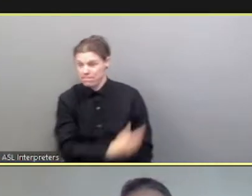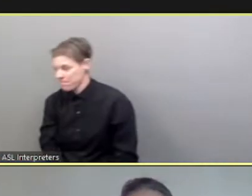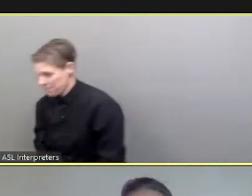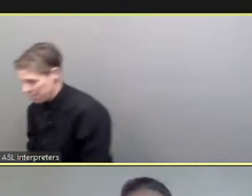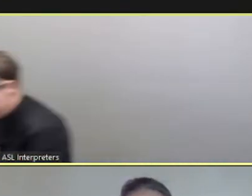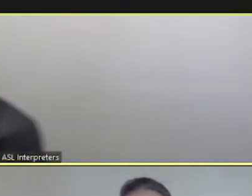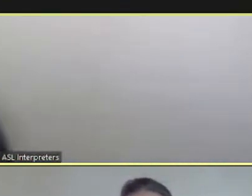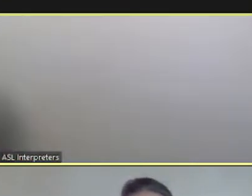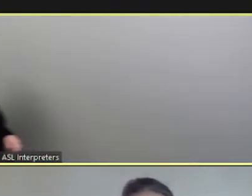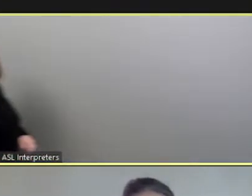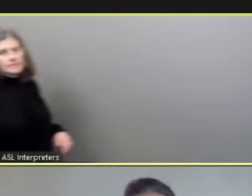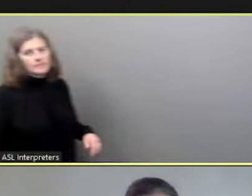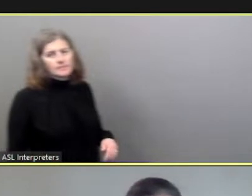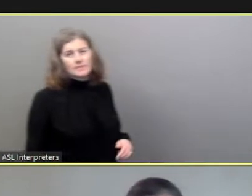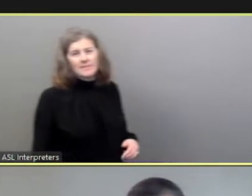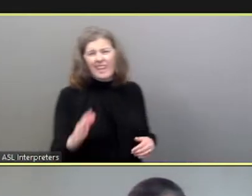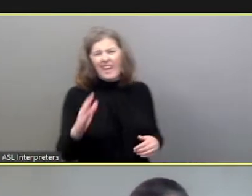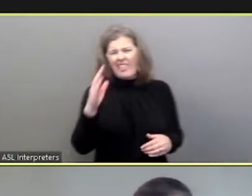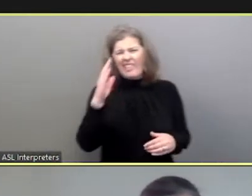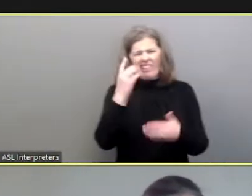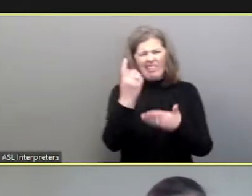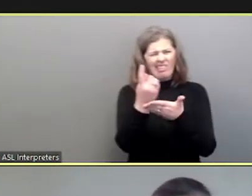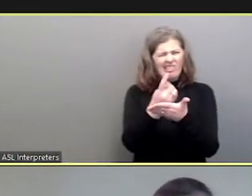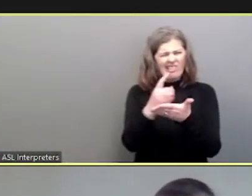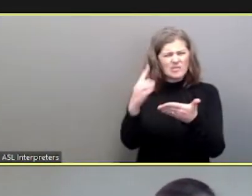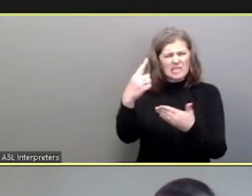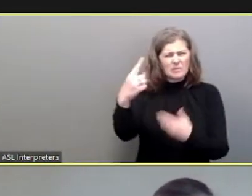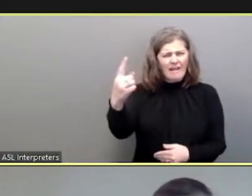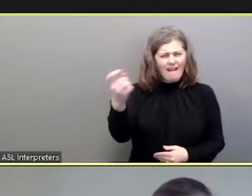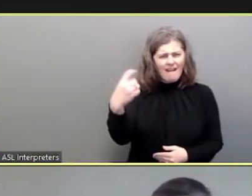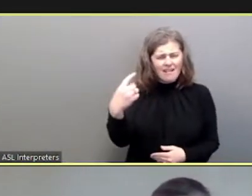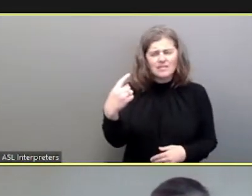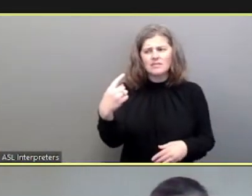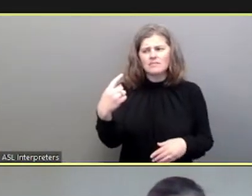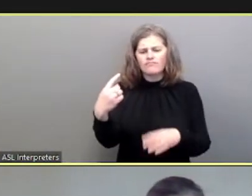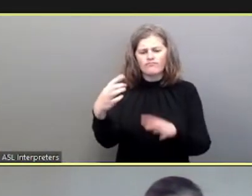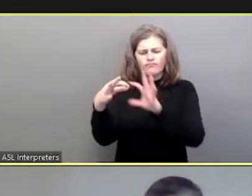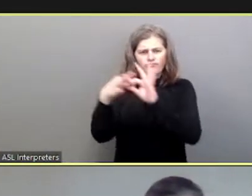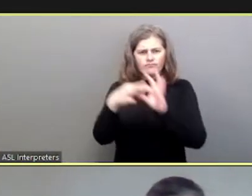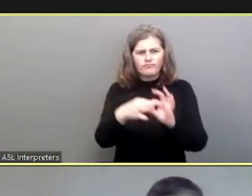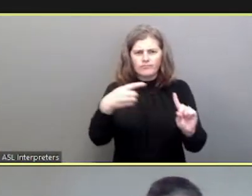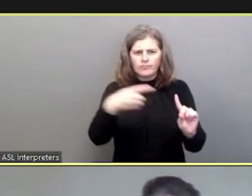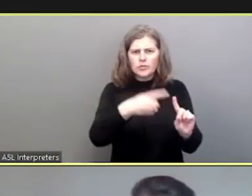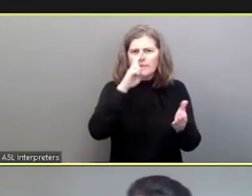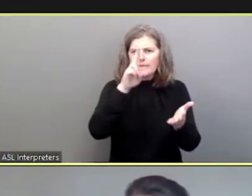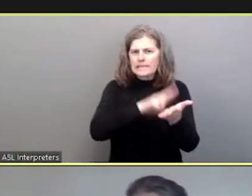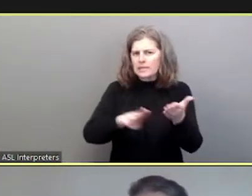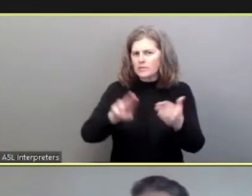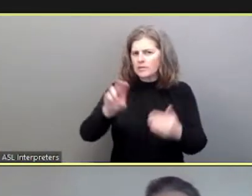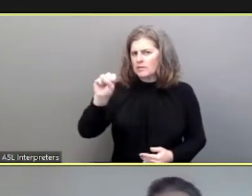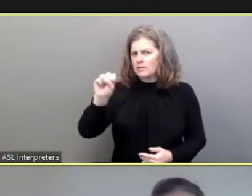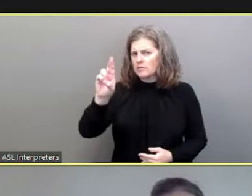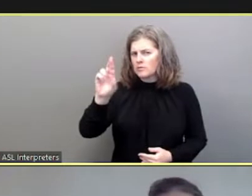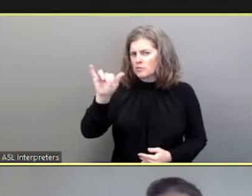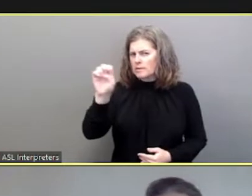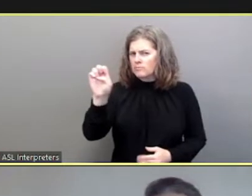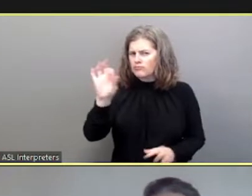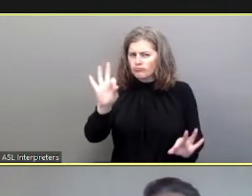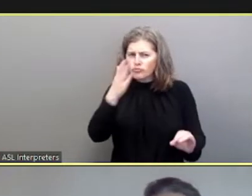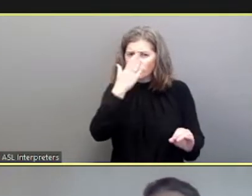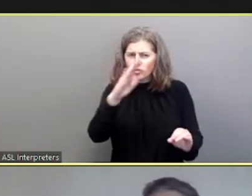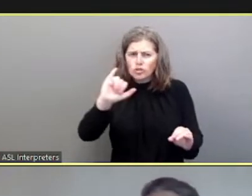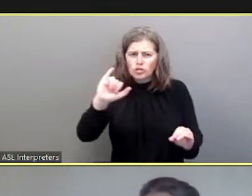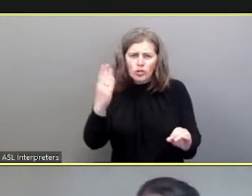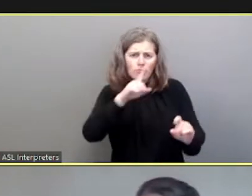And I think there was a question on this last week, which went to Secretary Scrace, and I think he did a really good job at answering